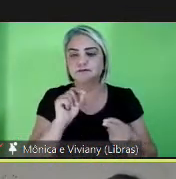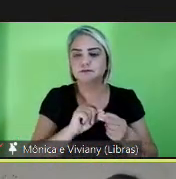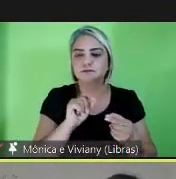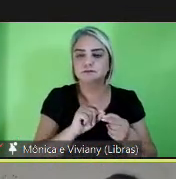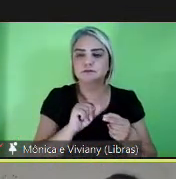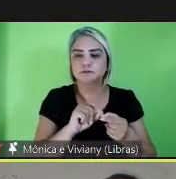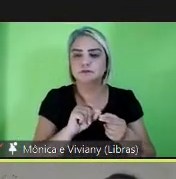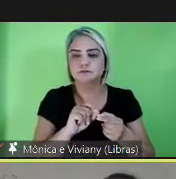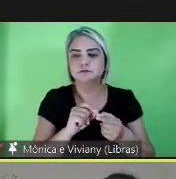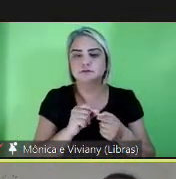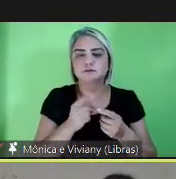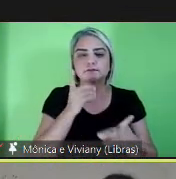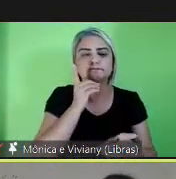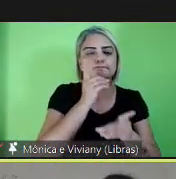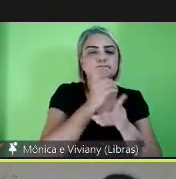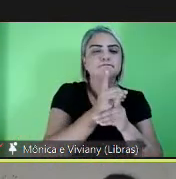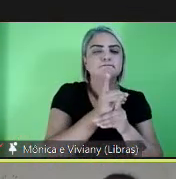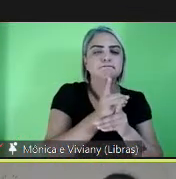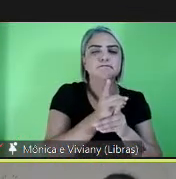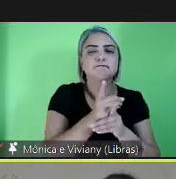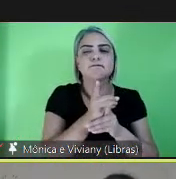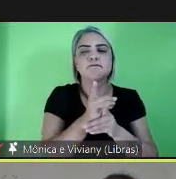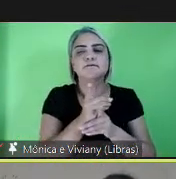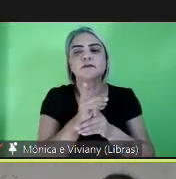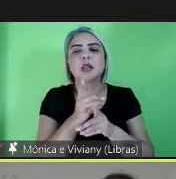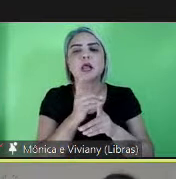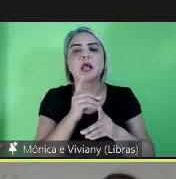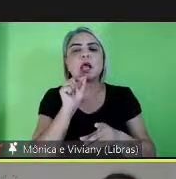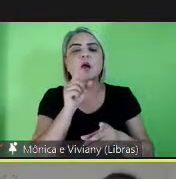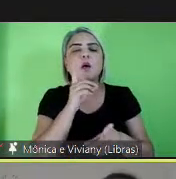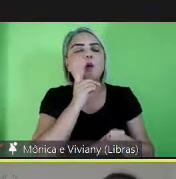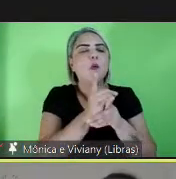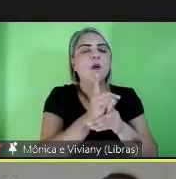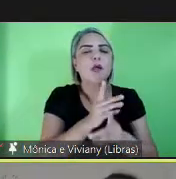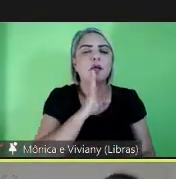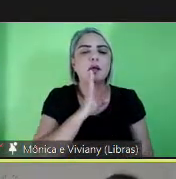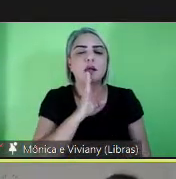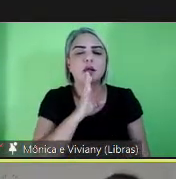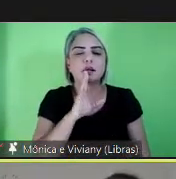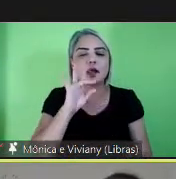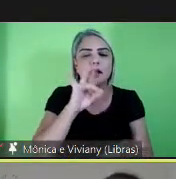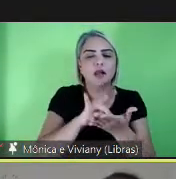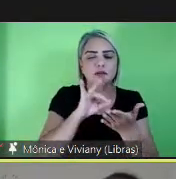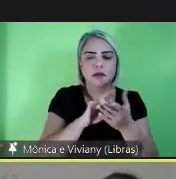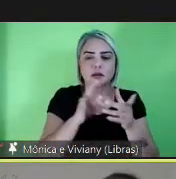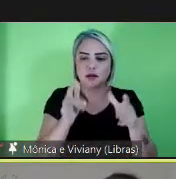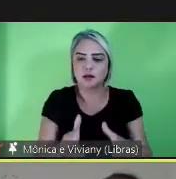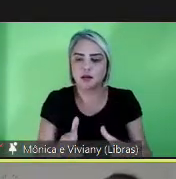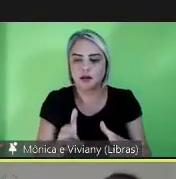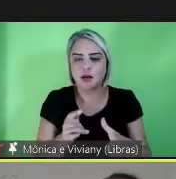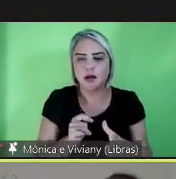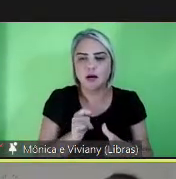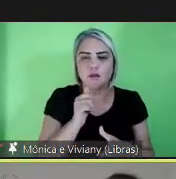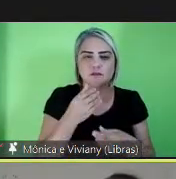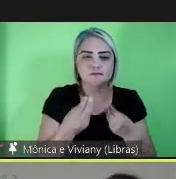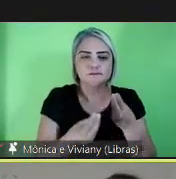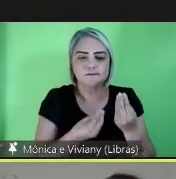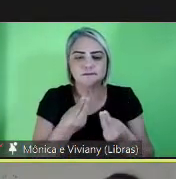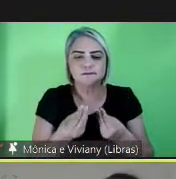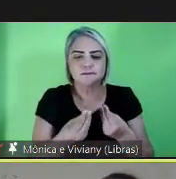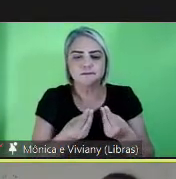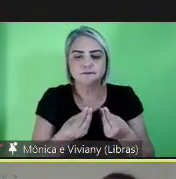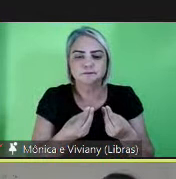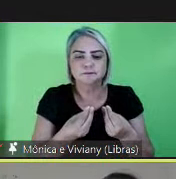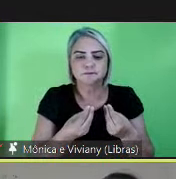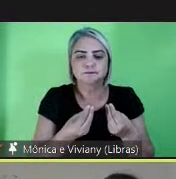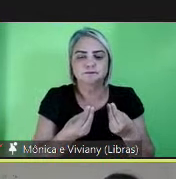then, we are performing what is called the situational diagnosis, which is to know the reality of the territory. Is a little